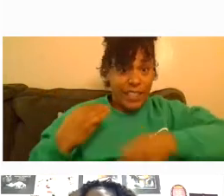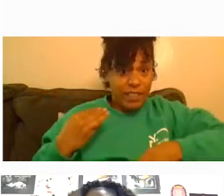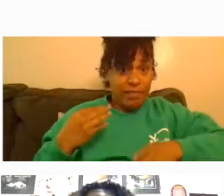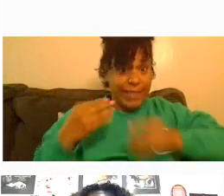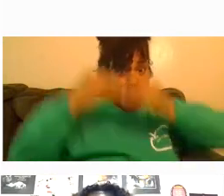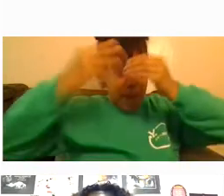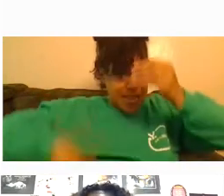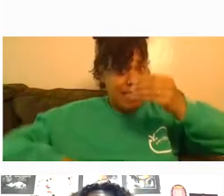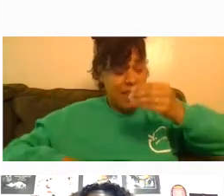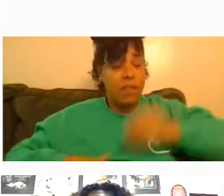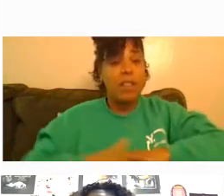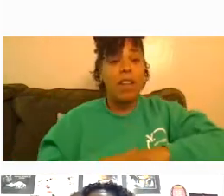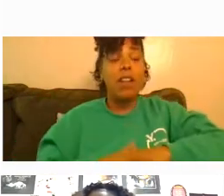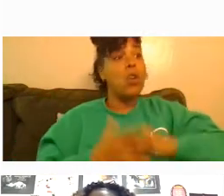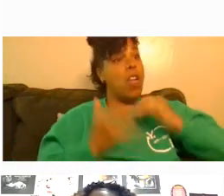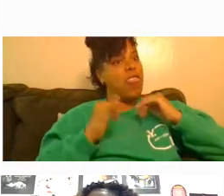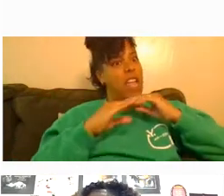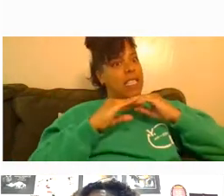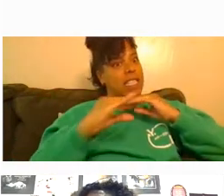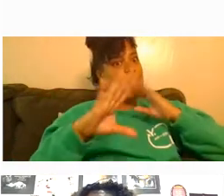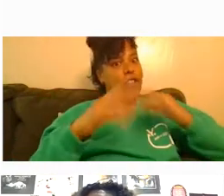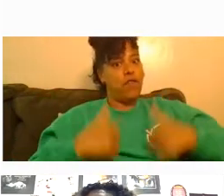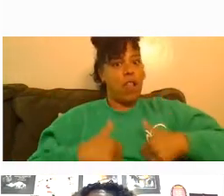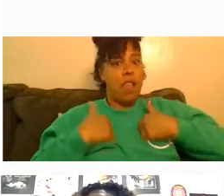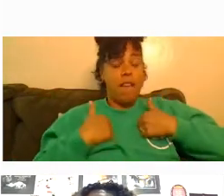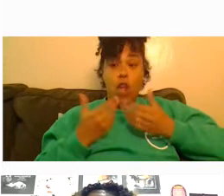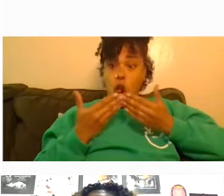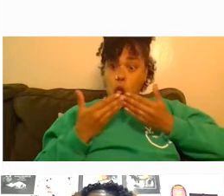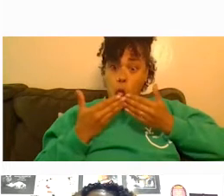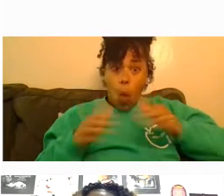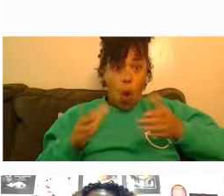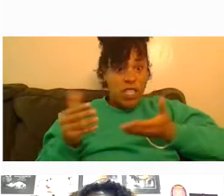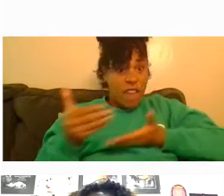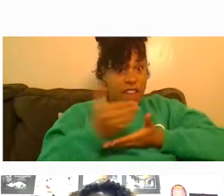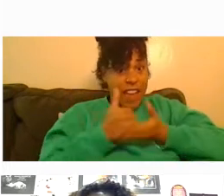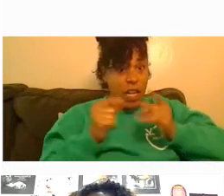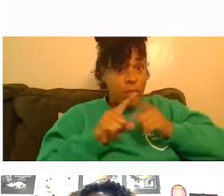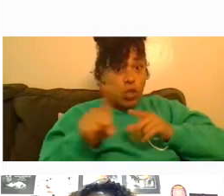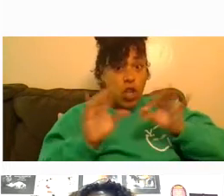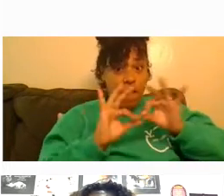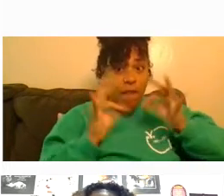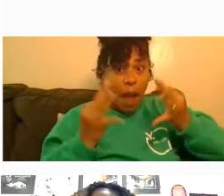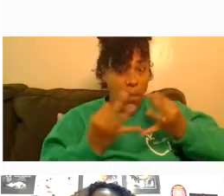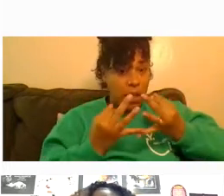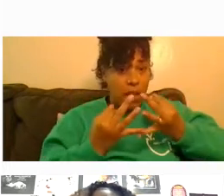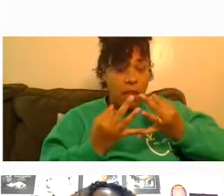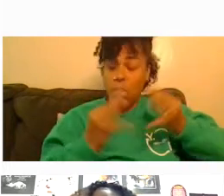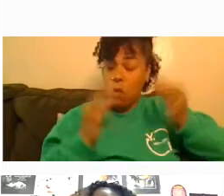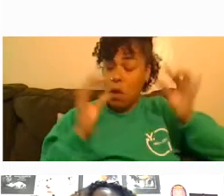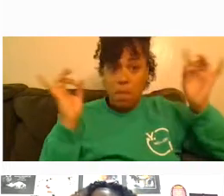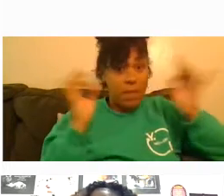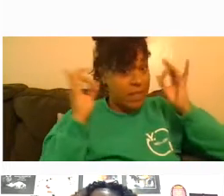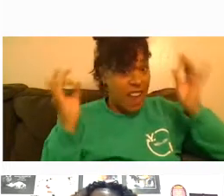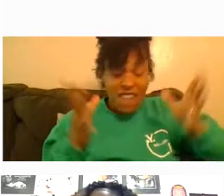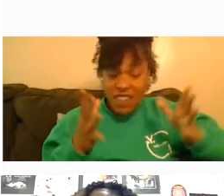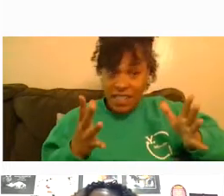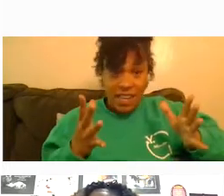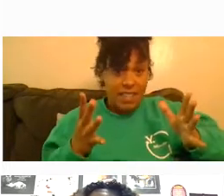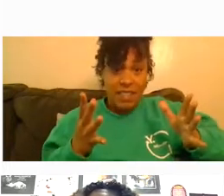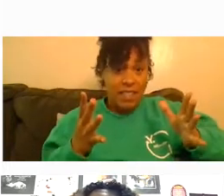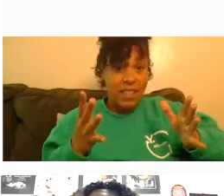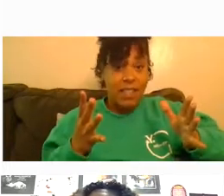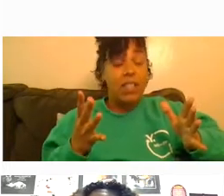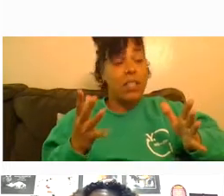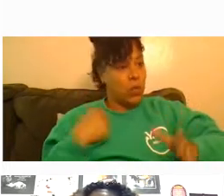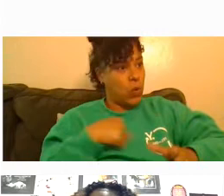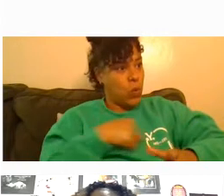in this stage of your life, loss of income to your family would be devastating. So we need to put a financial plan